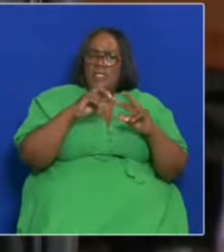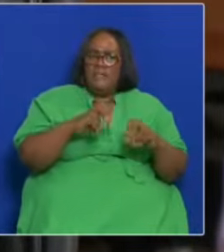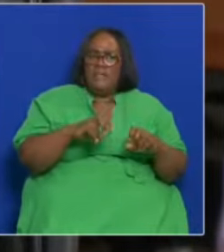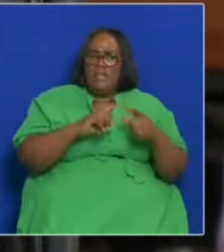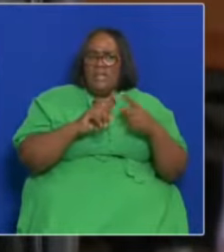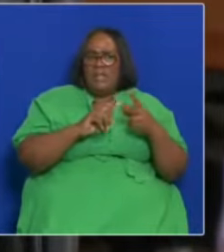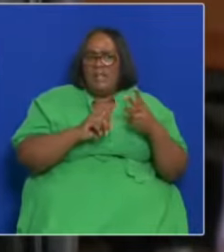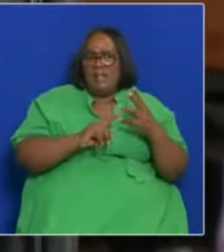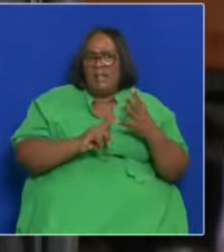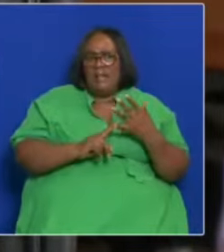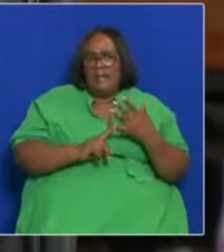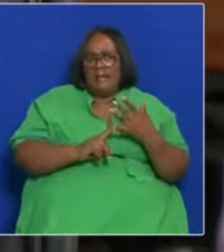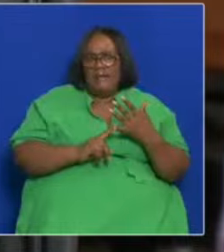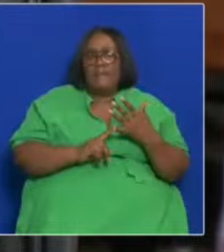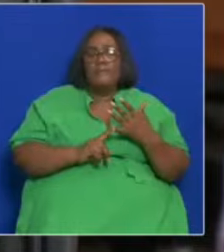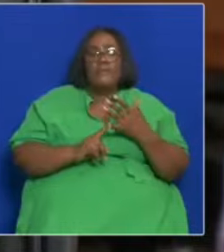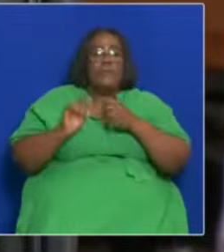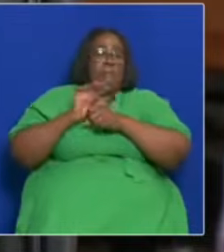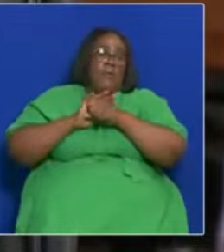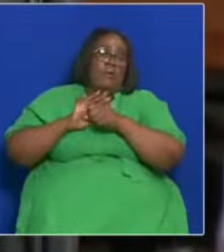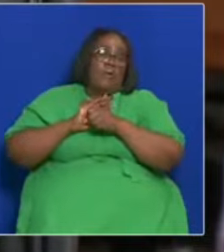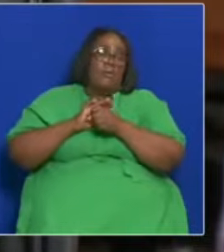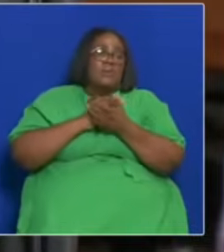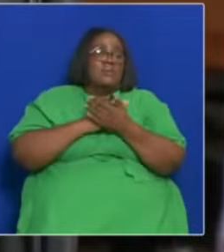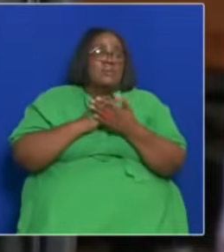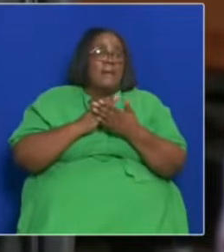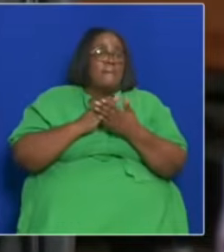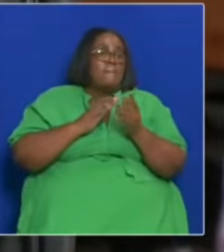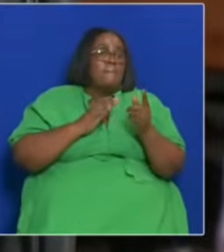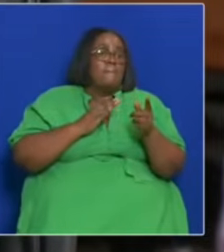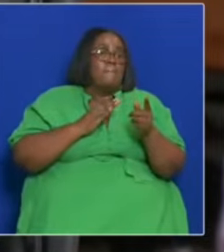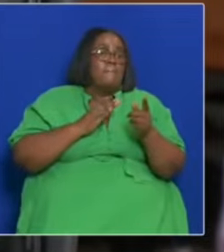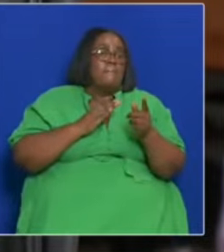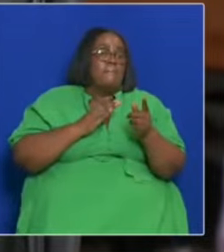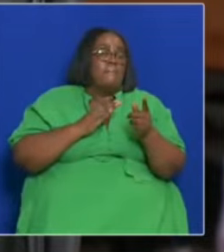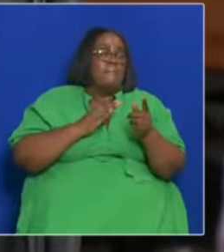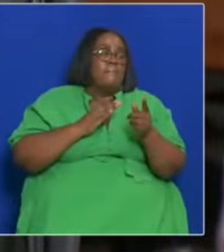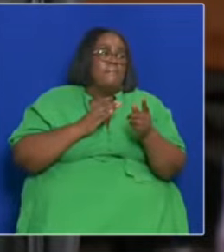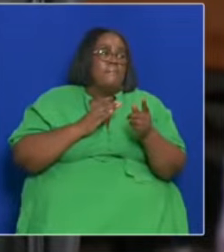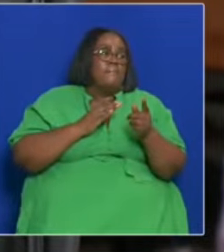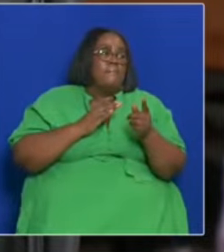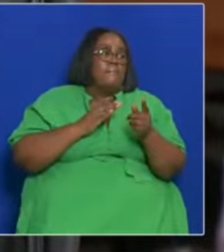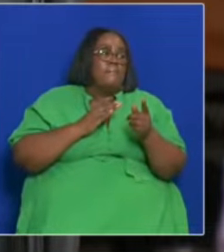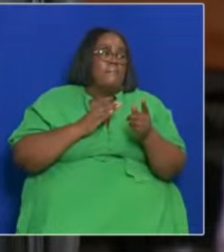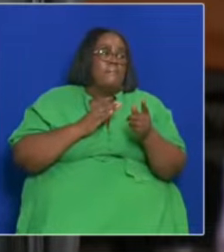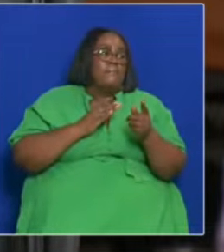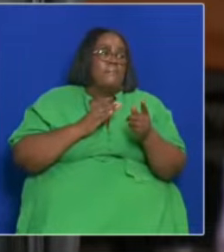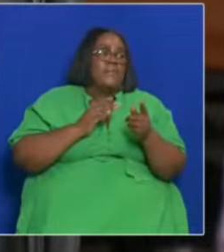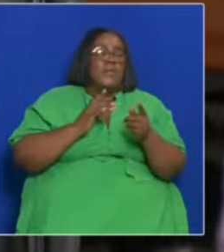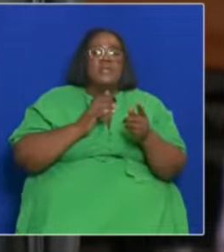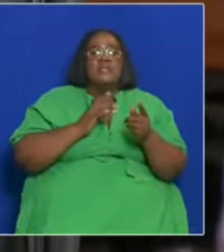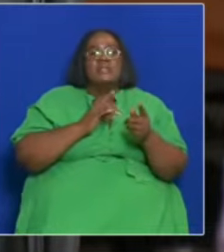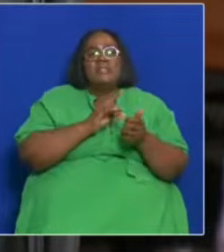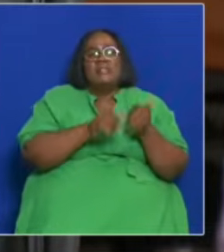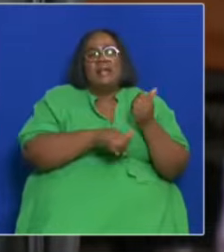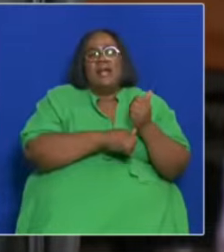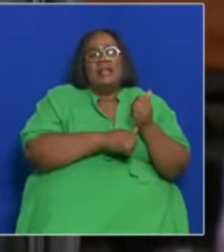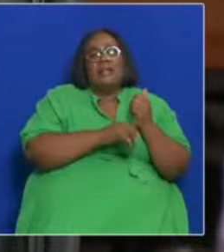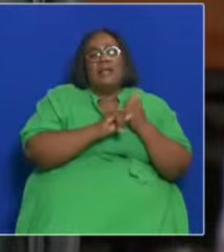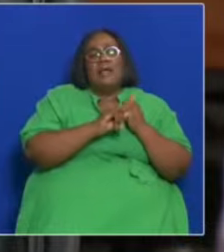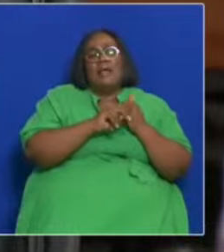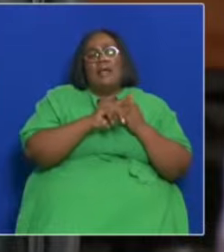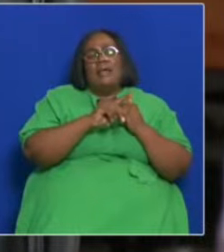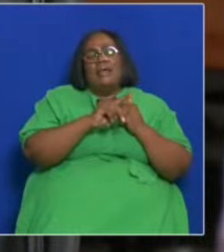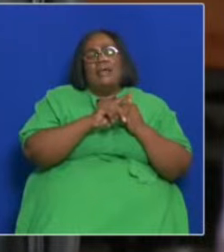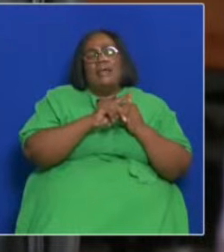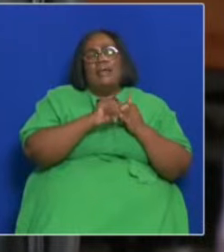face of it, some of them don't appear to fall under IDAC's mandate. I'll draw an example to